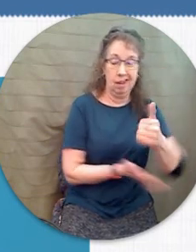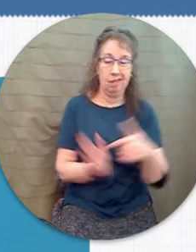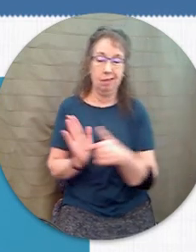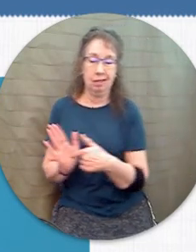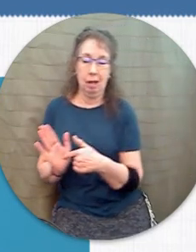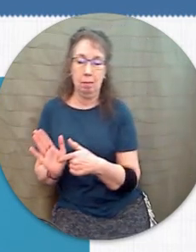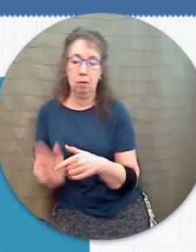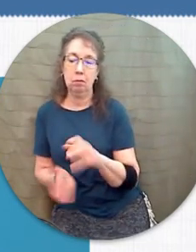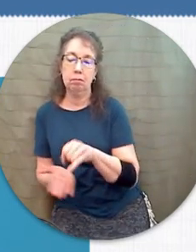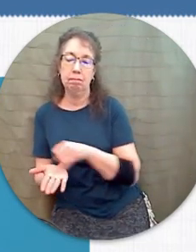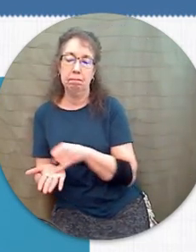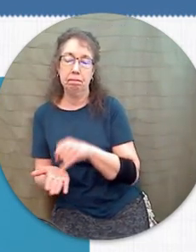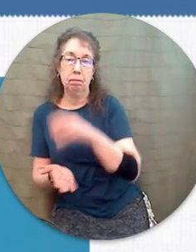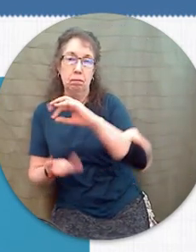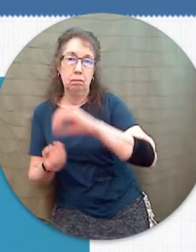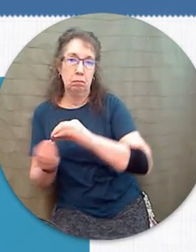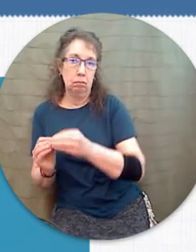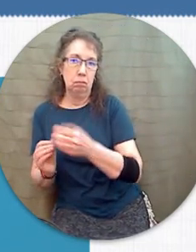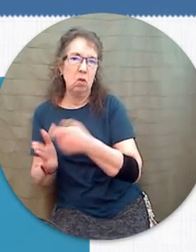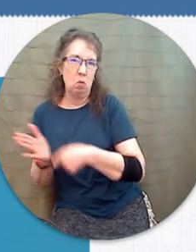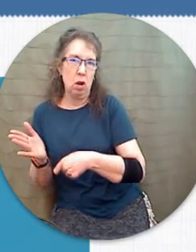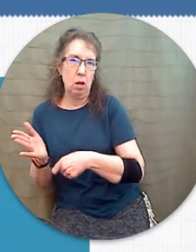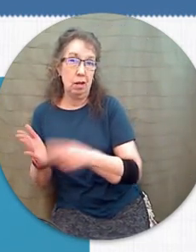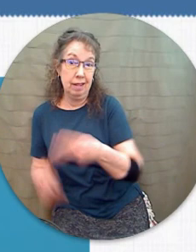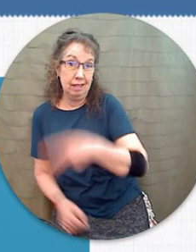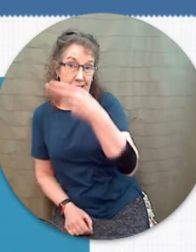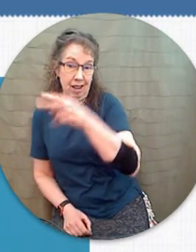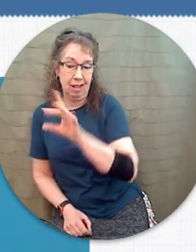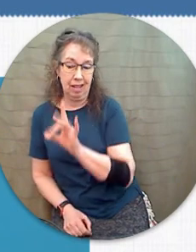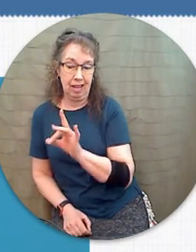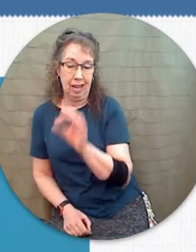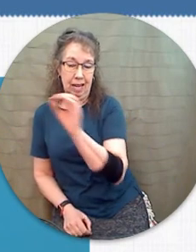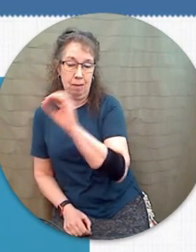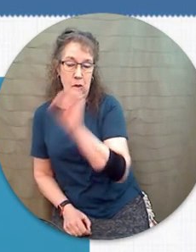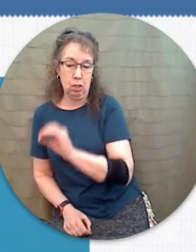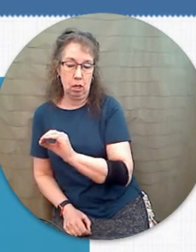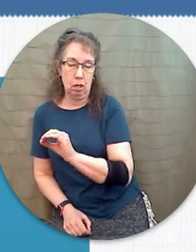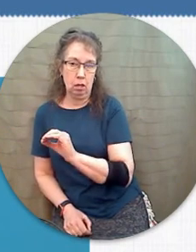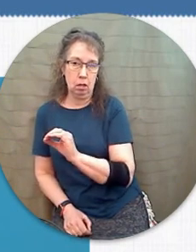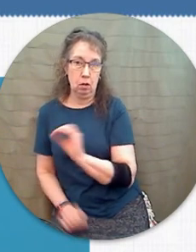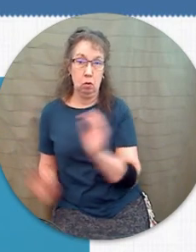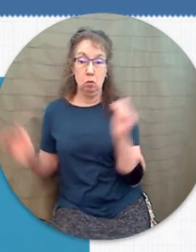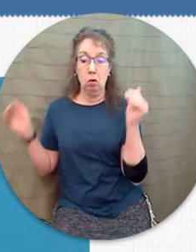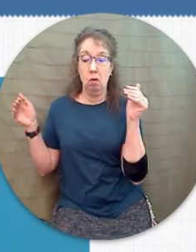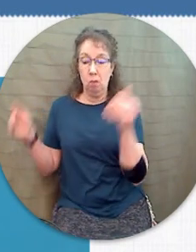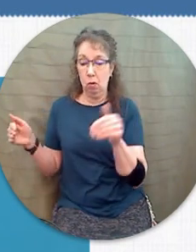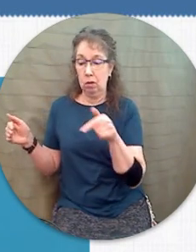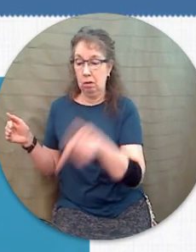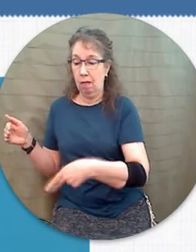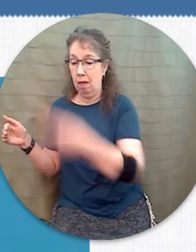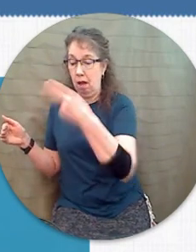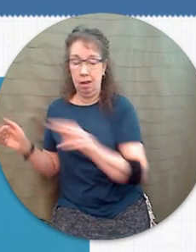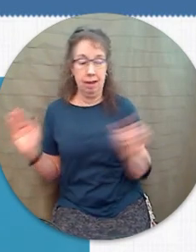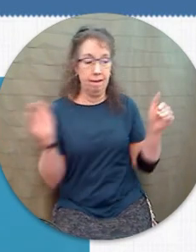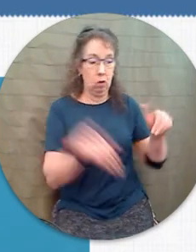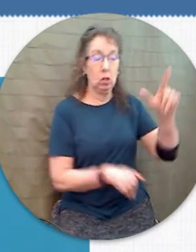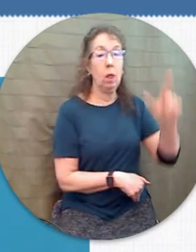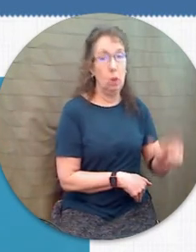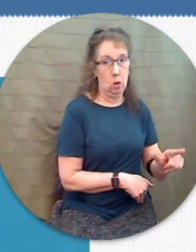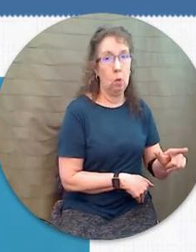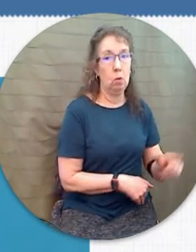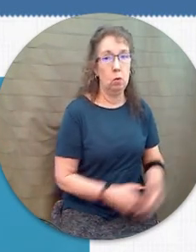8%. Right? So we're going to focus on the high and the low.